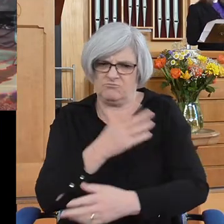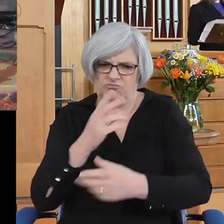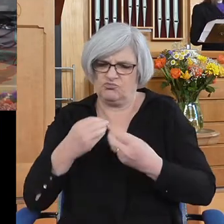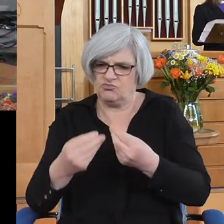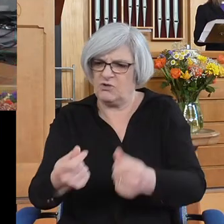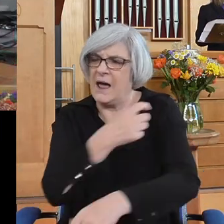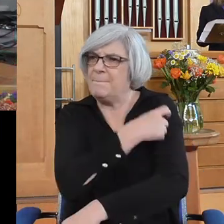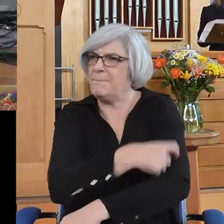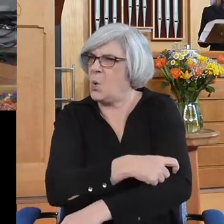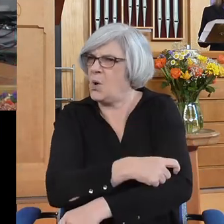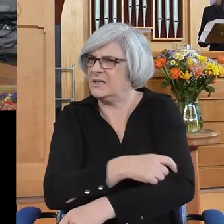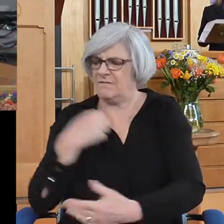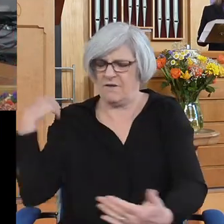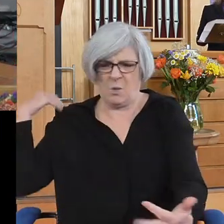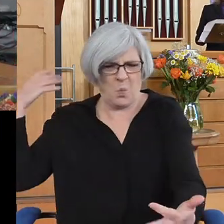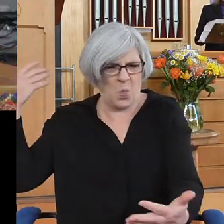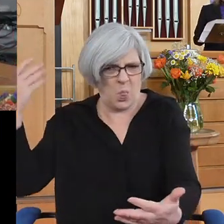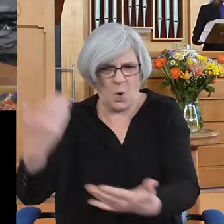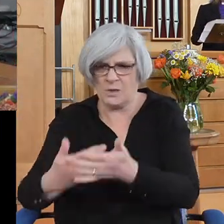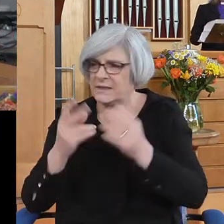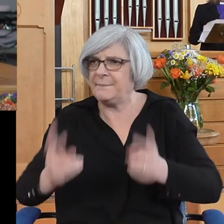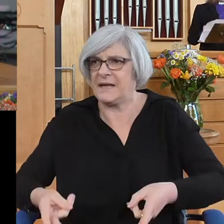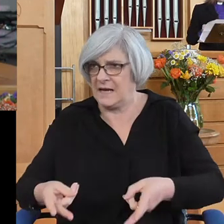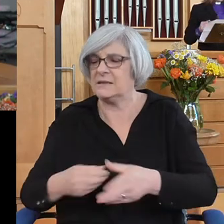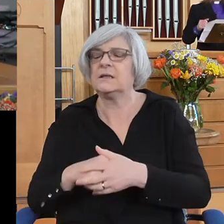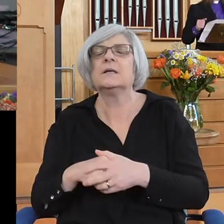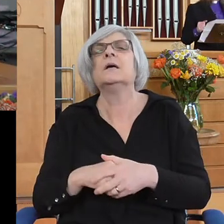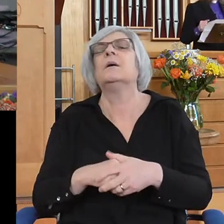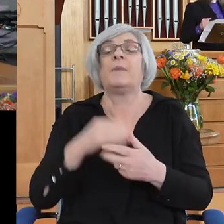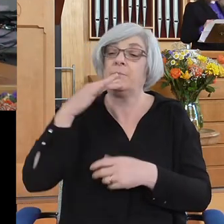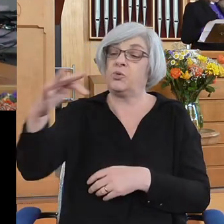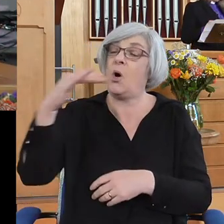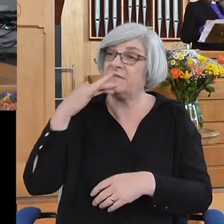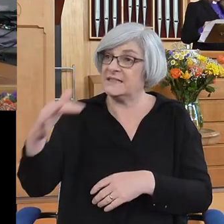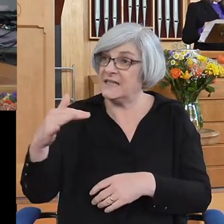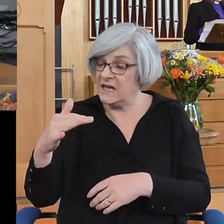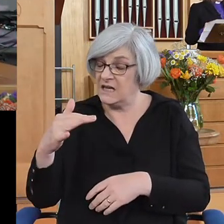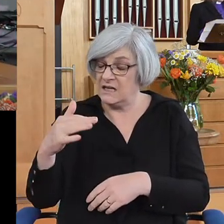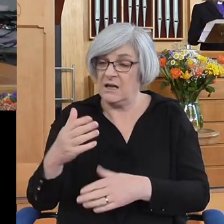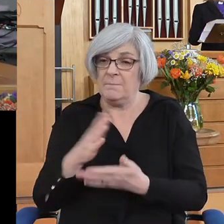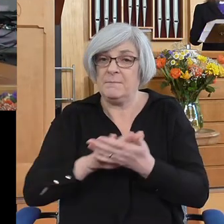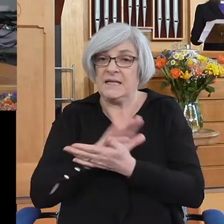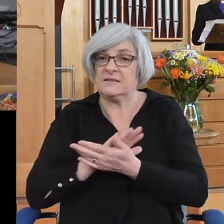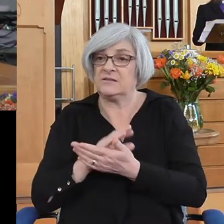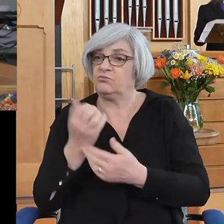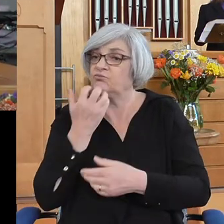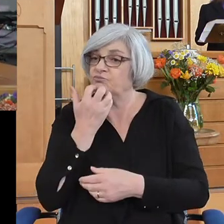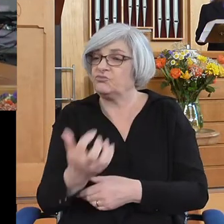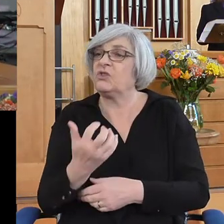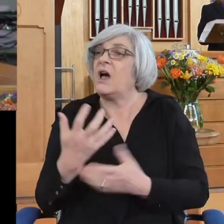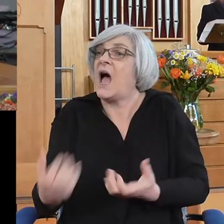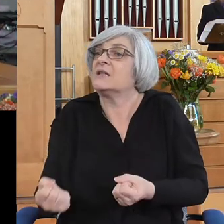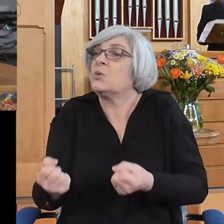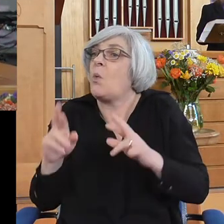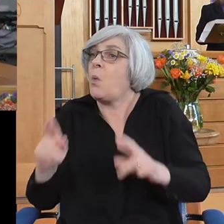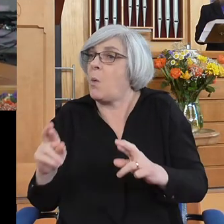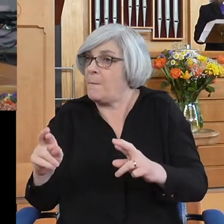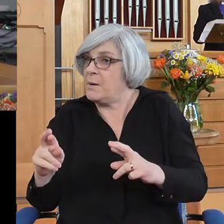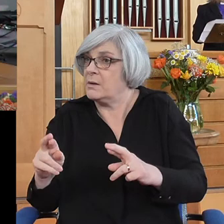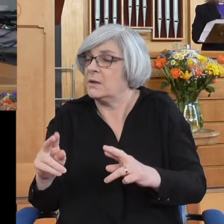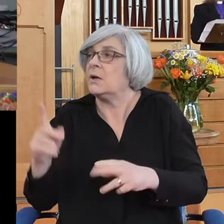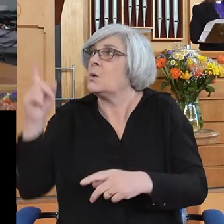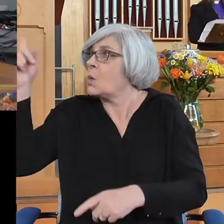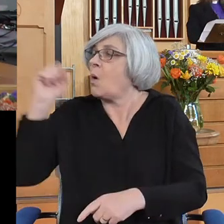But the words of the prophecy bring hope to Israel, where all is lost and gone. God will speak and God